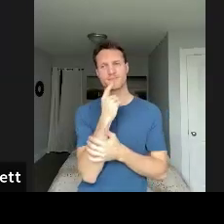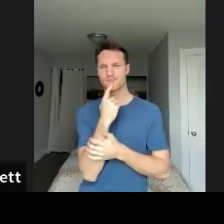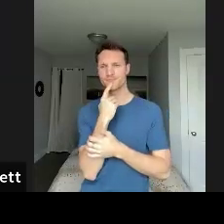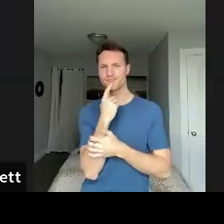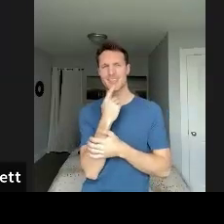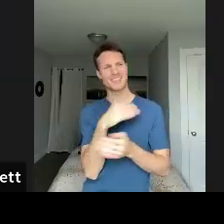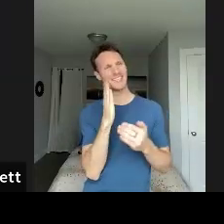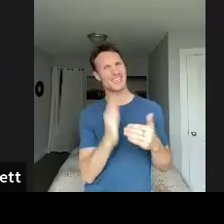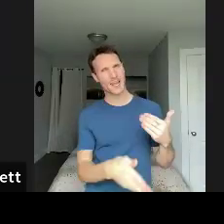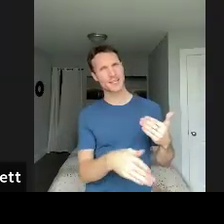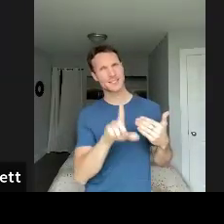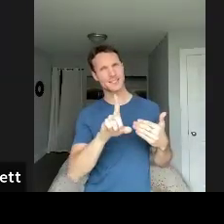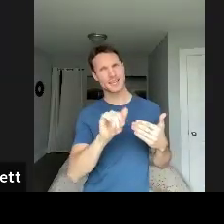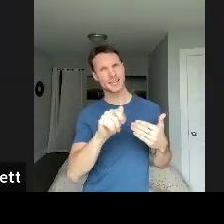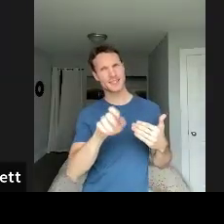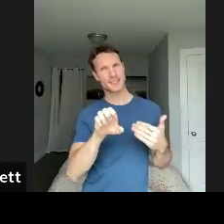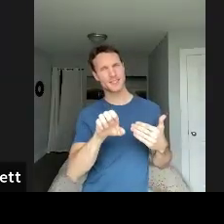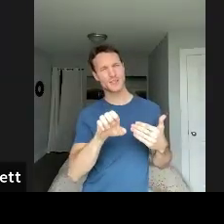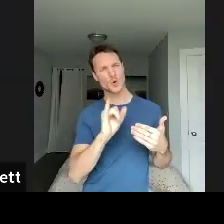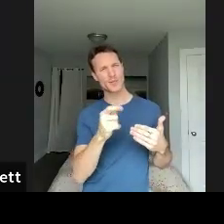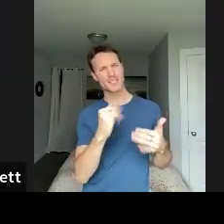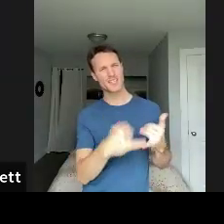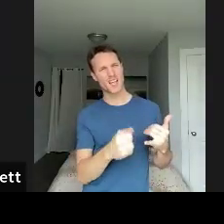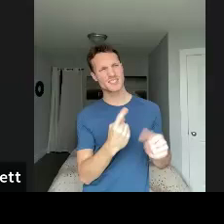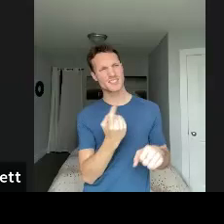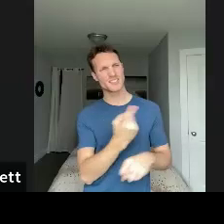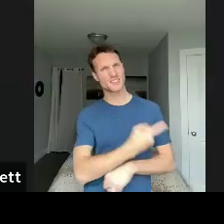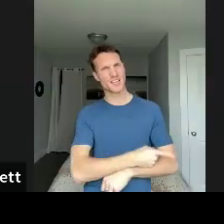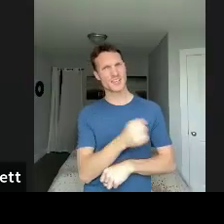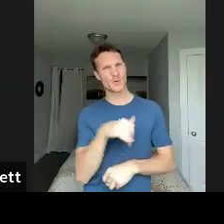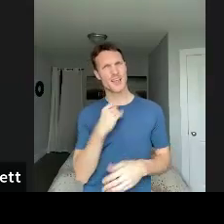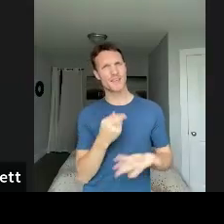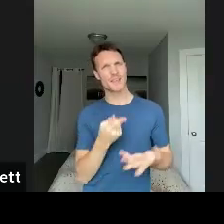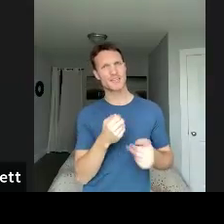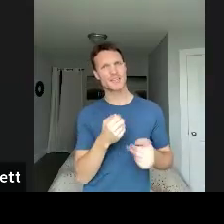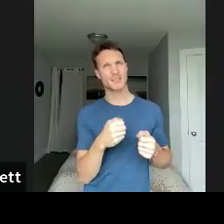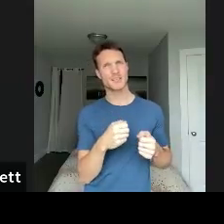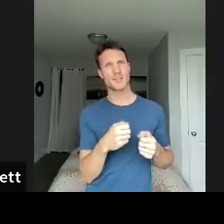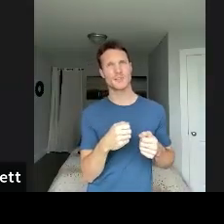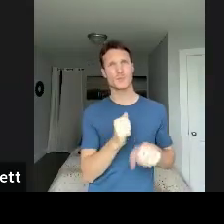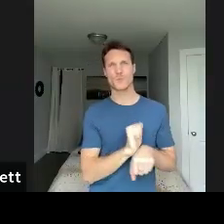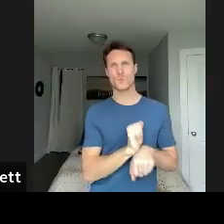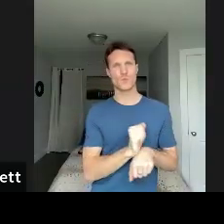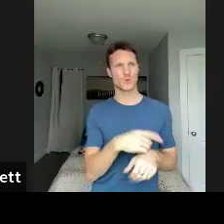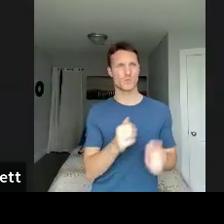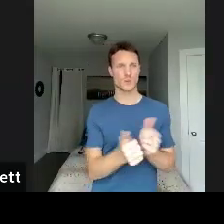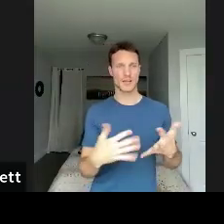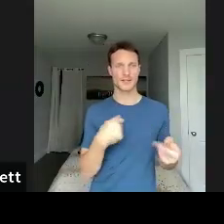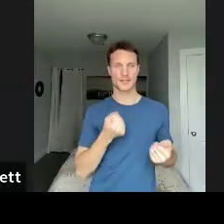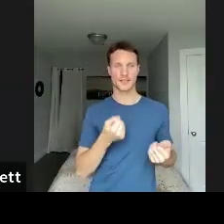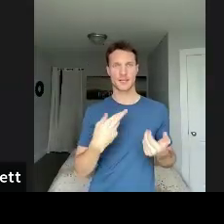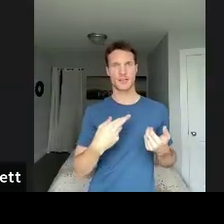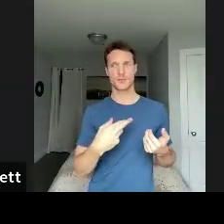date or the last date that we can have it in operation without getting it reapproved is July